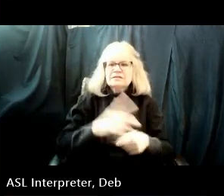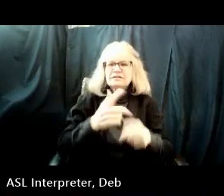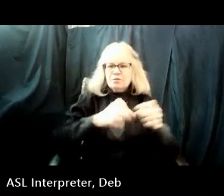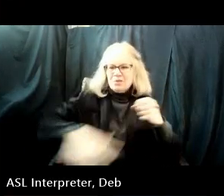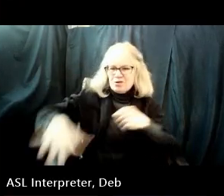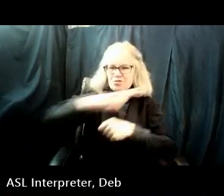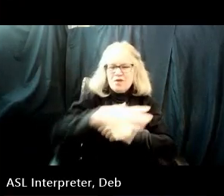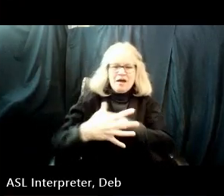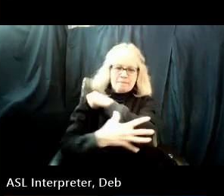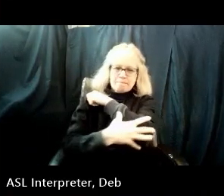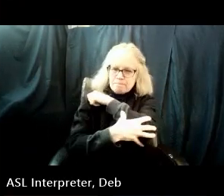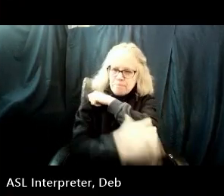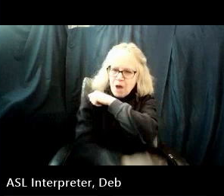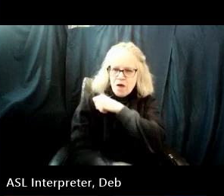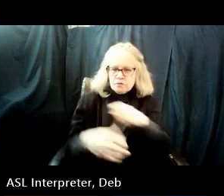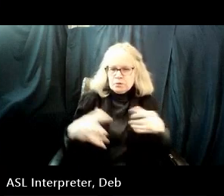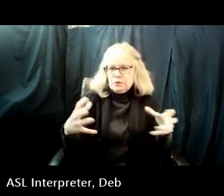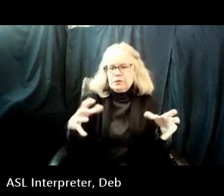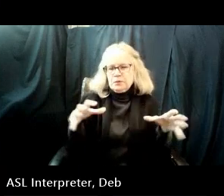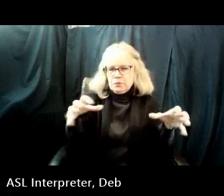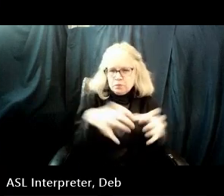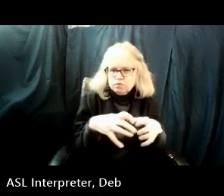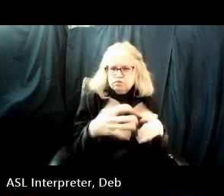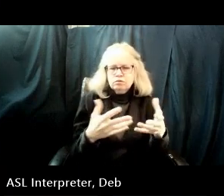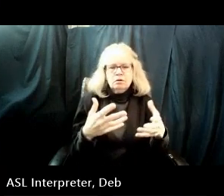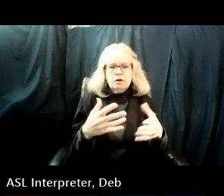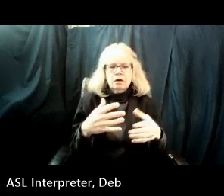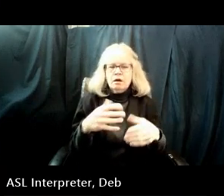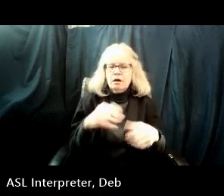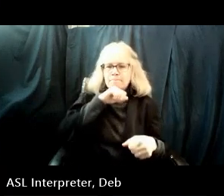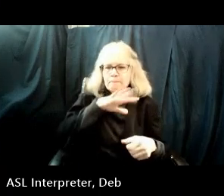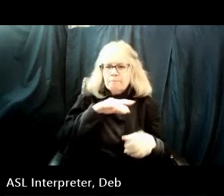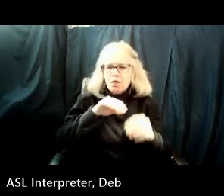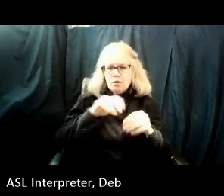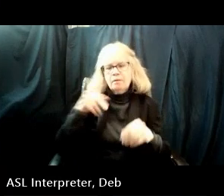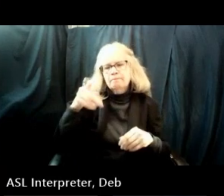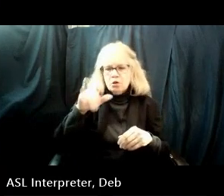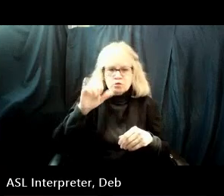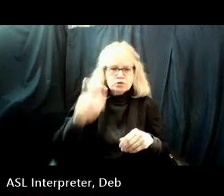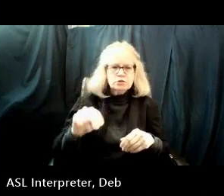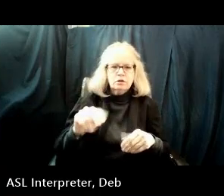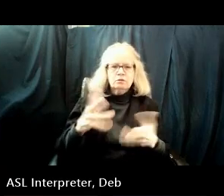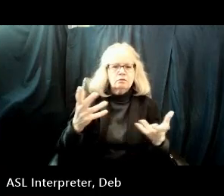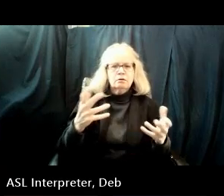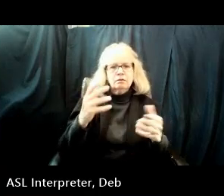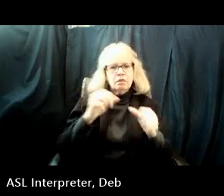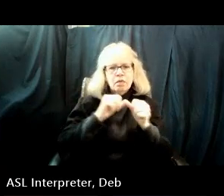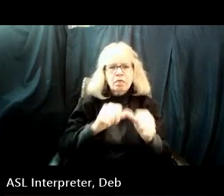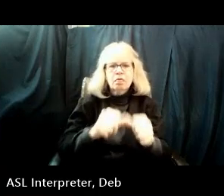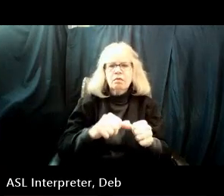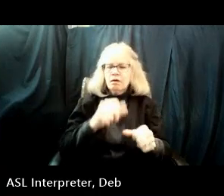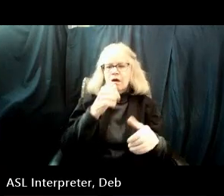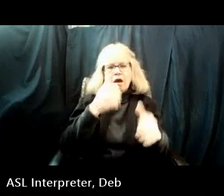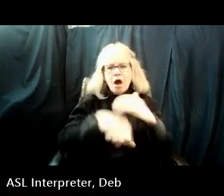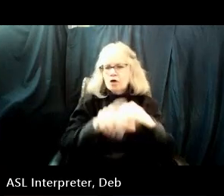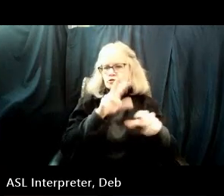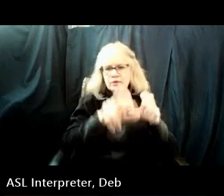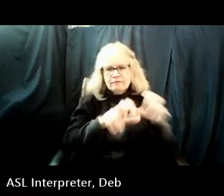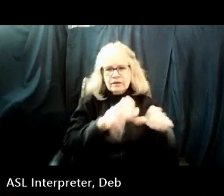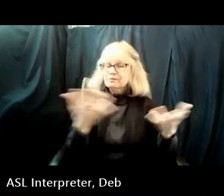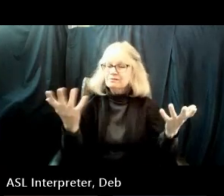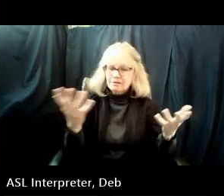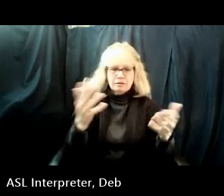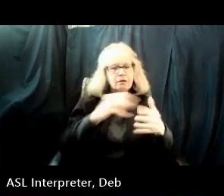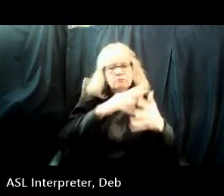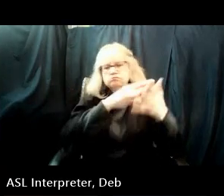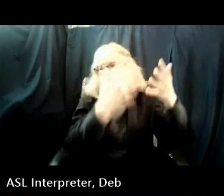and underinvestment, pollution burden, the list goes on and on and on. And we have seen